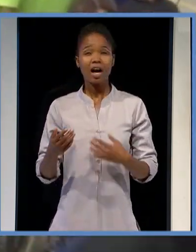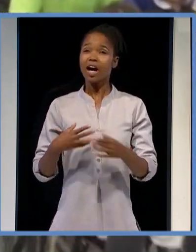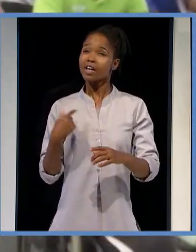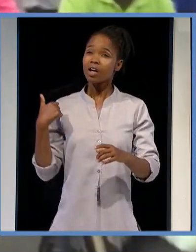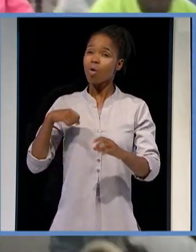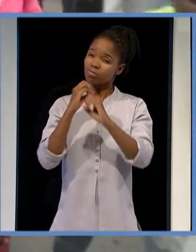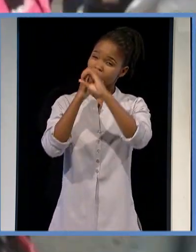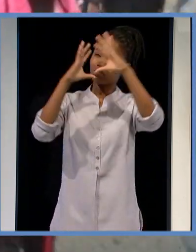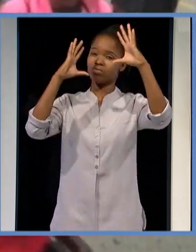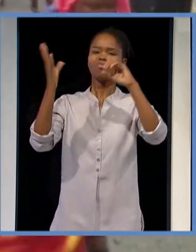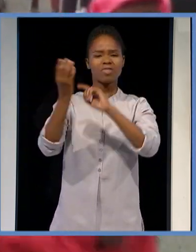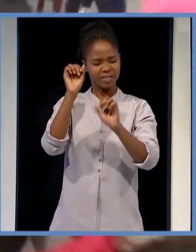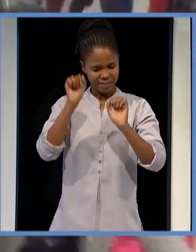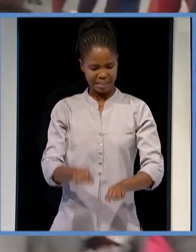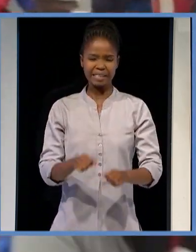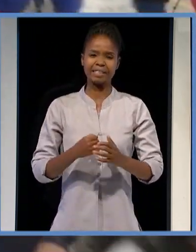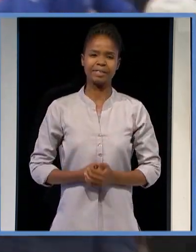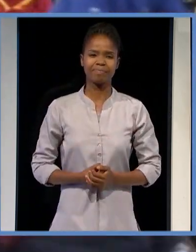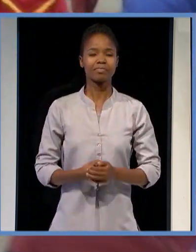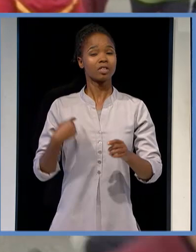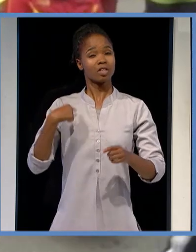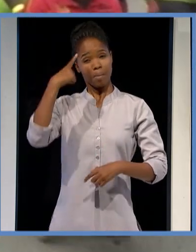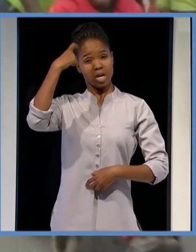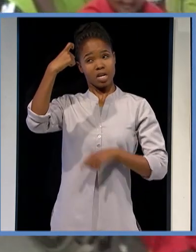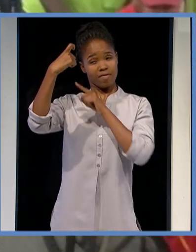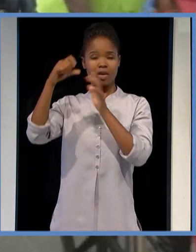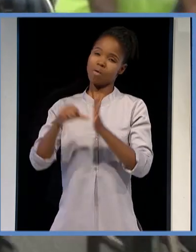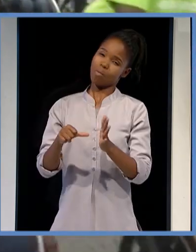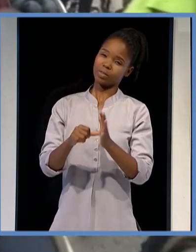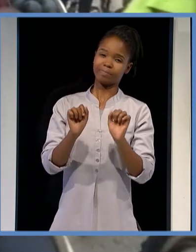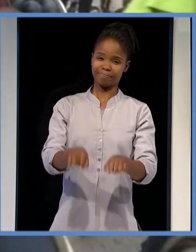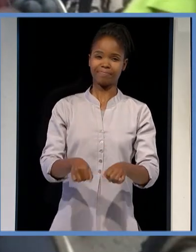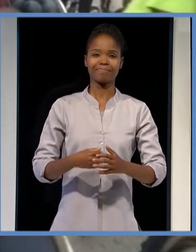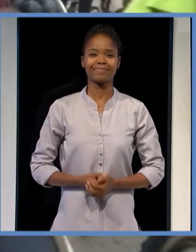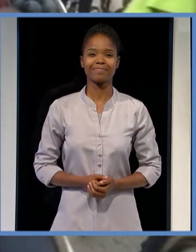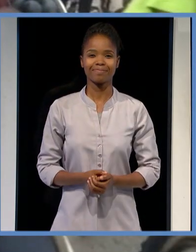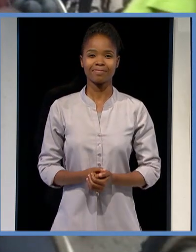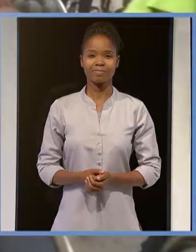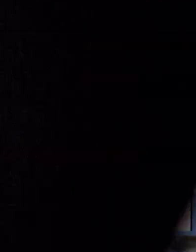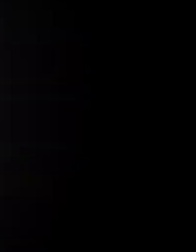do something, you can do it. Always believe that.